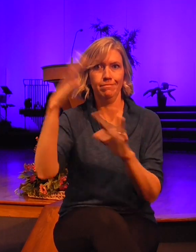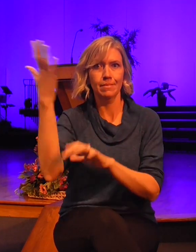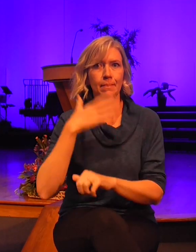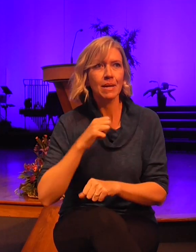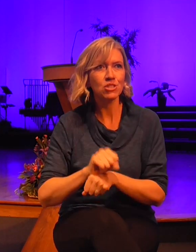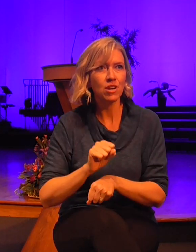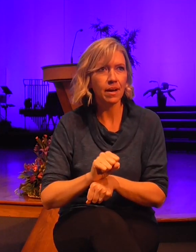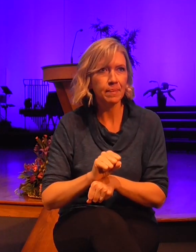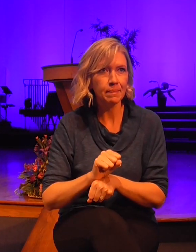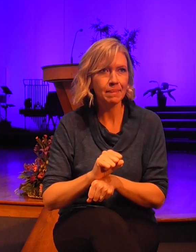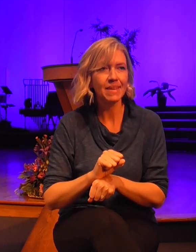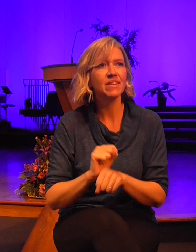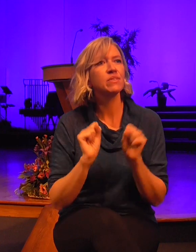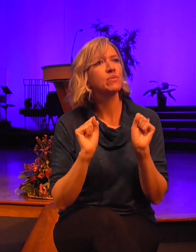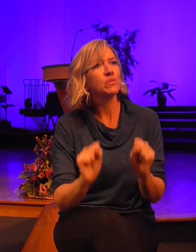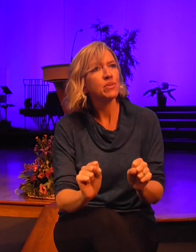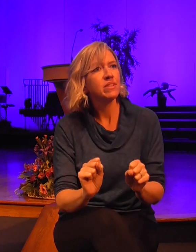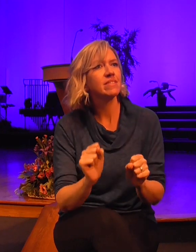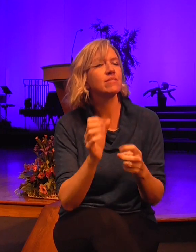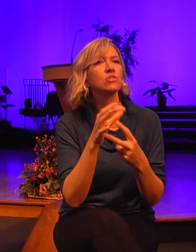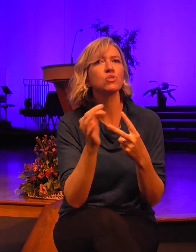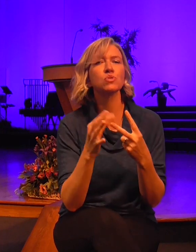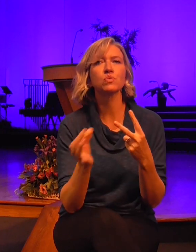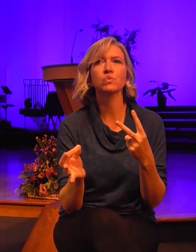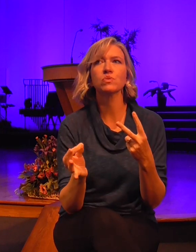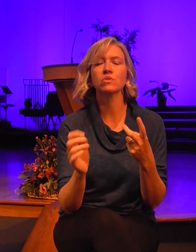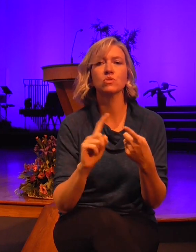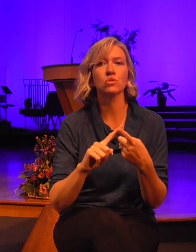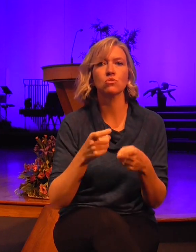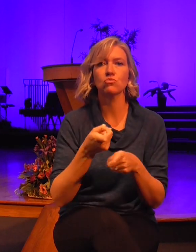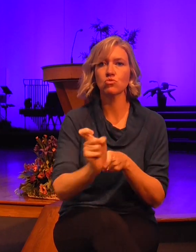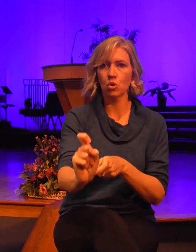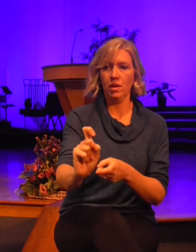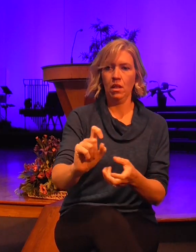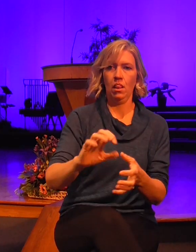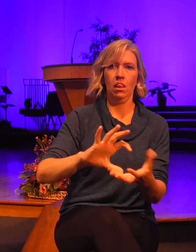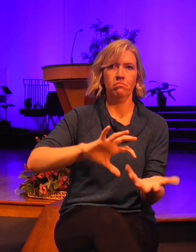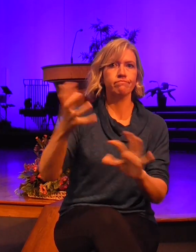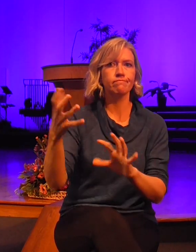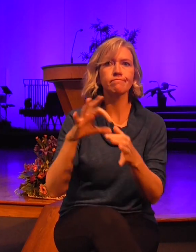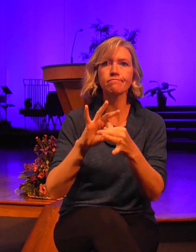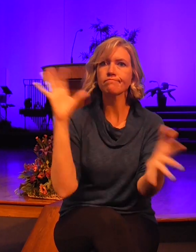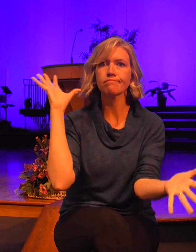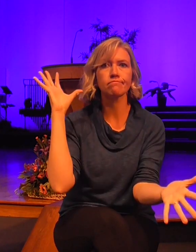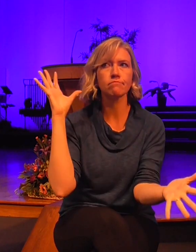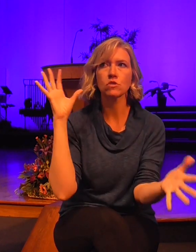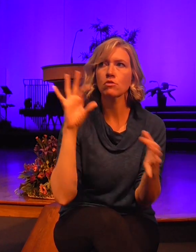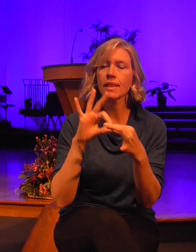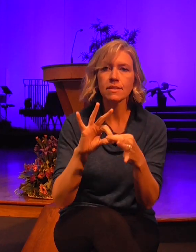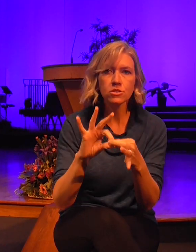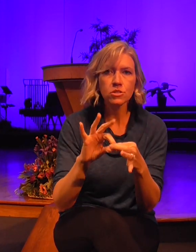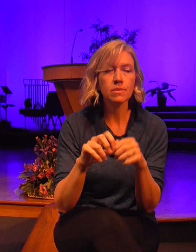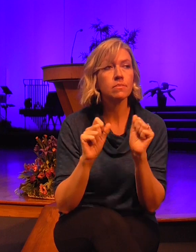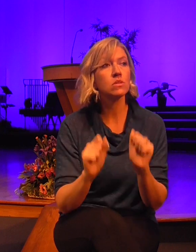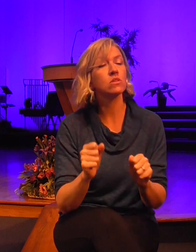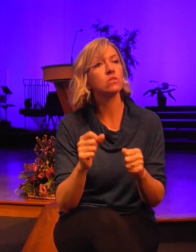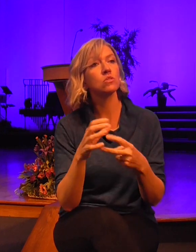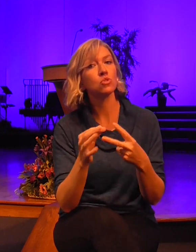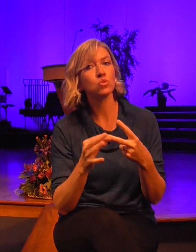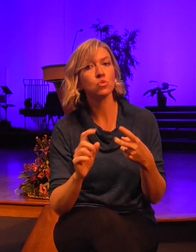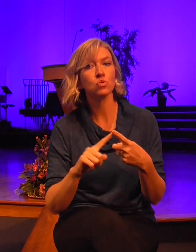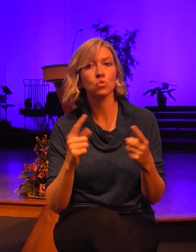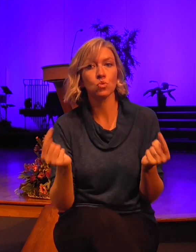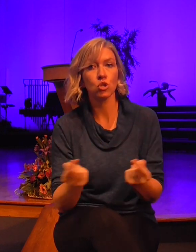You could make a choice to ruin a relationship, to hurt yourself